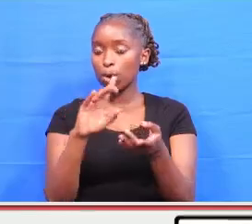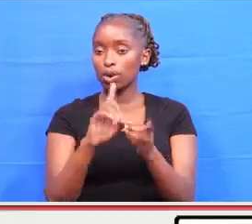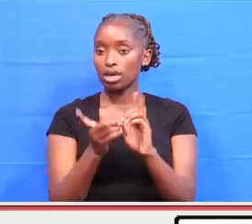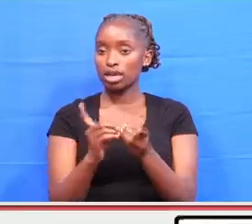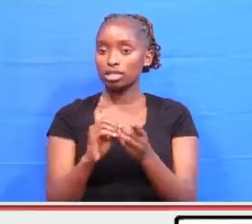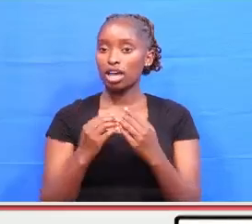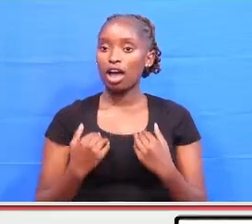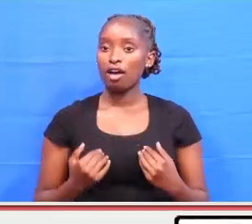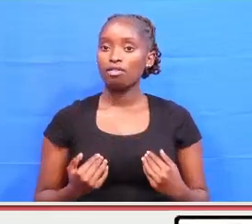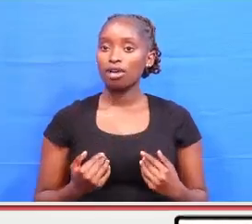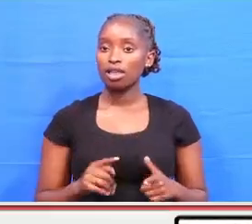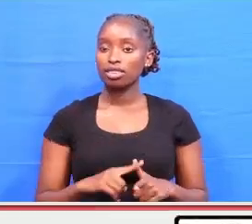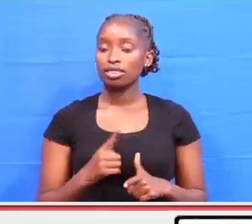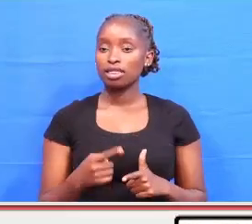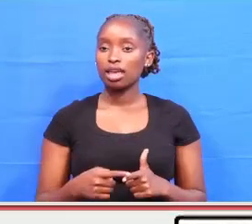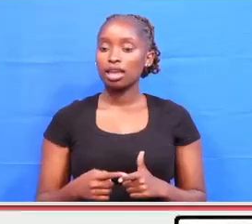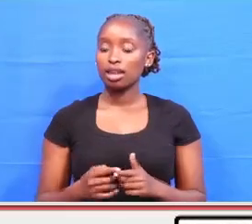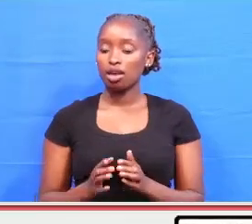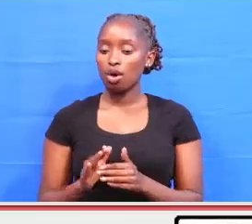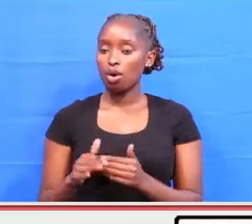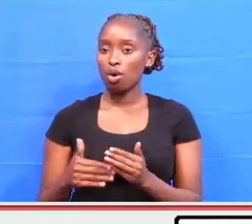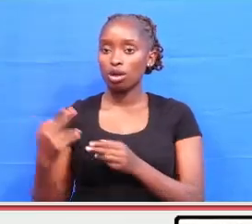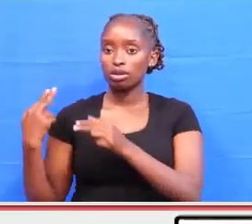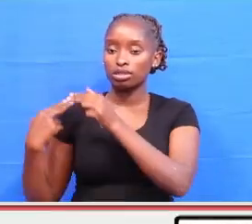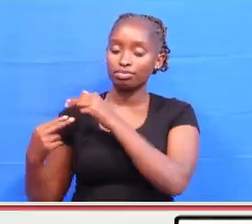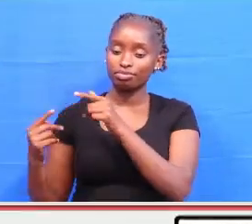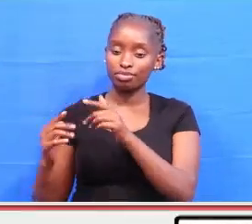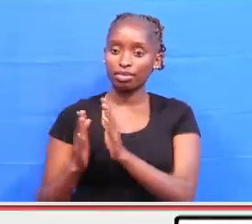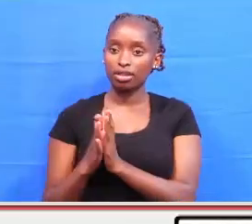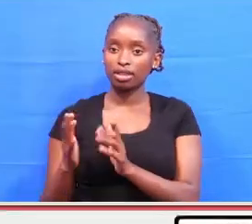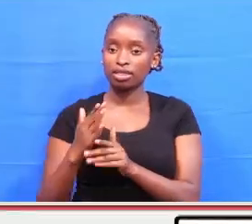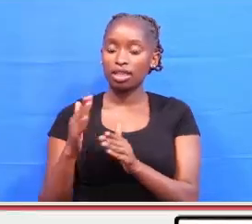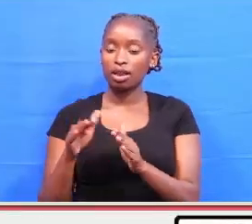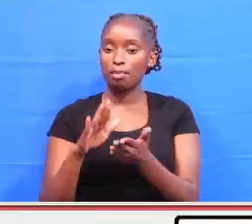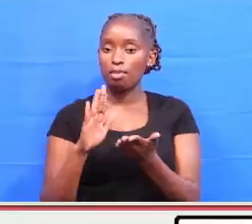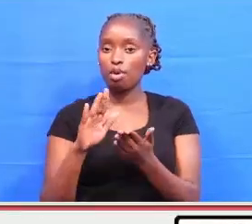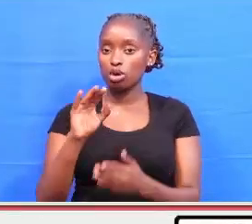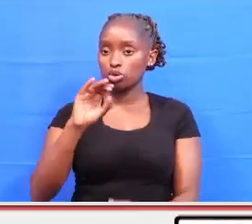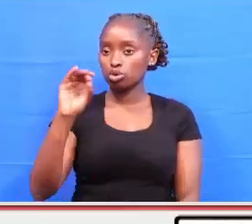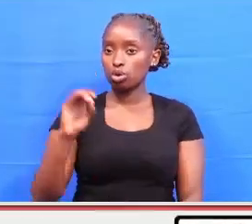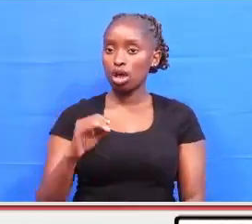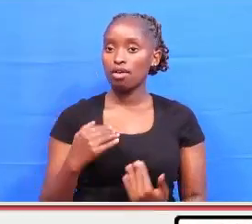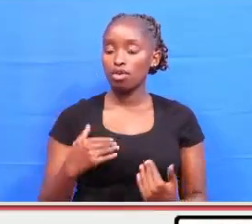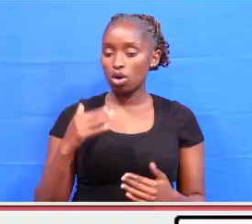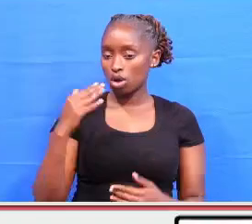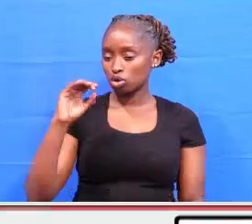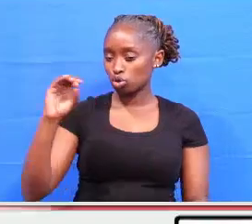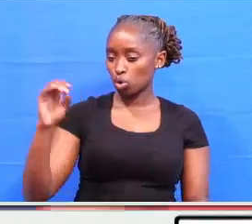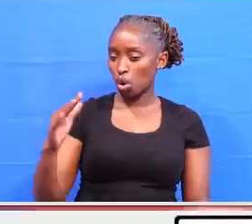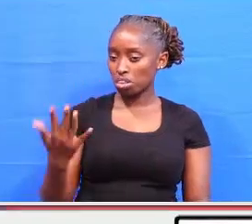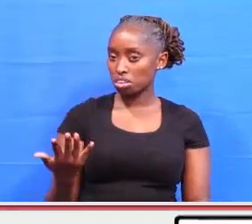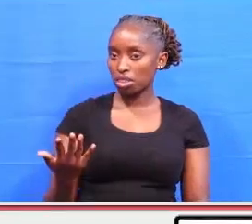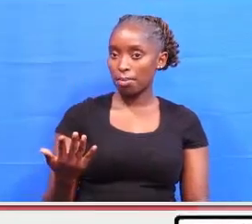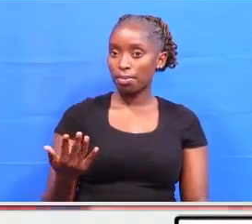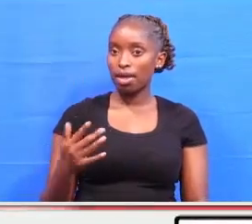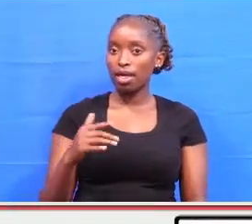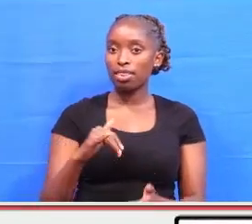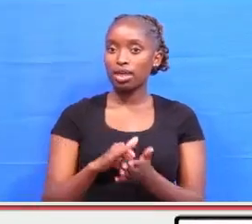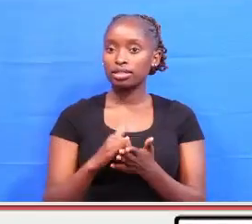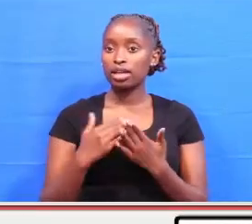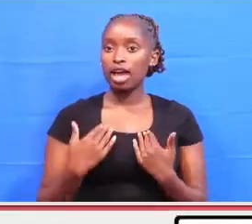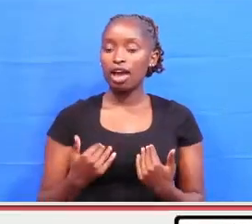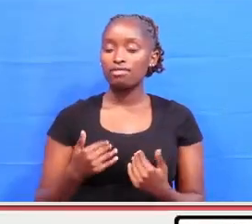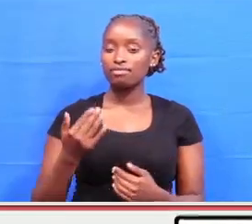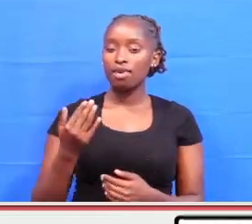an individual's repayment history, the more accurate that score is. Because what is a score? A score is really a reflection of your